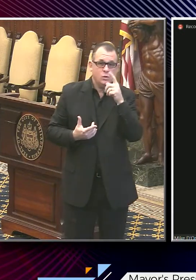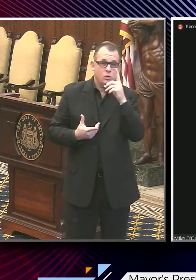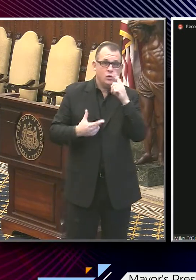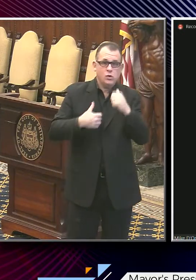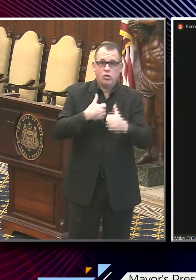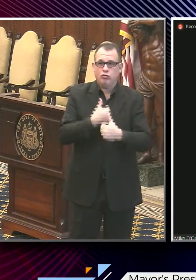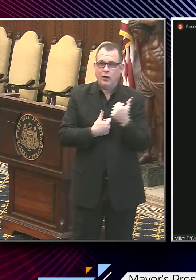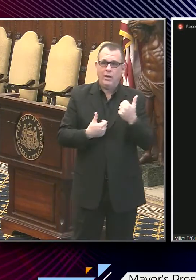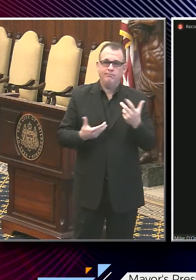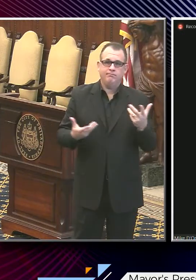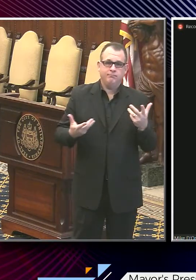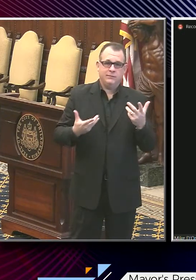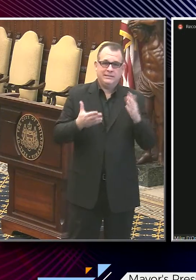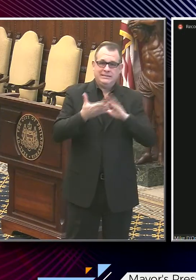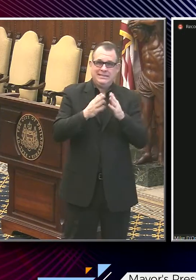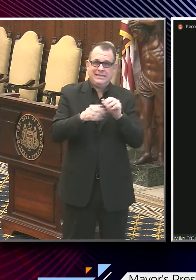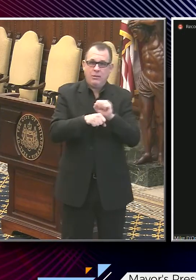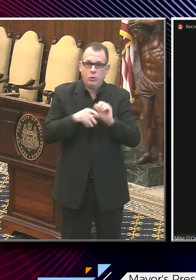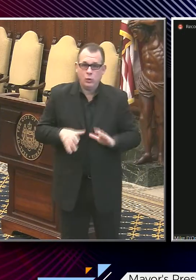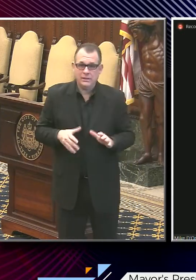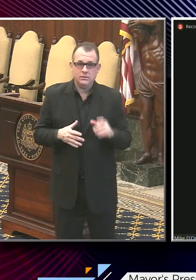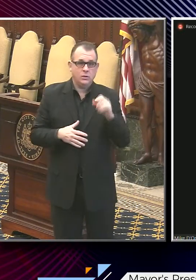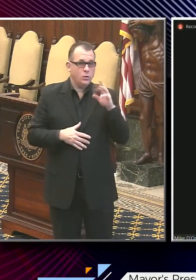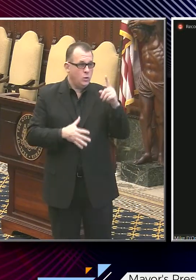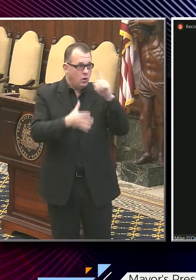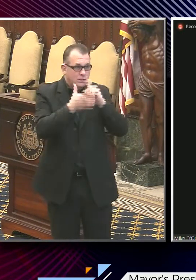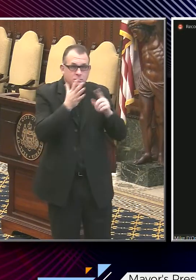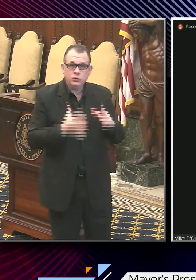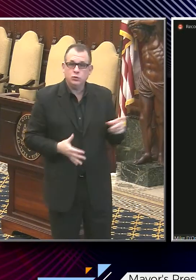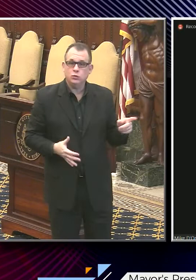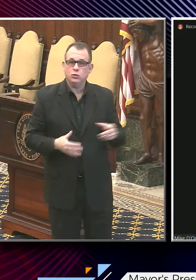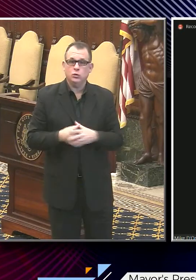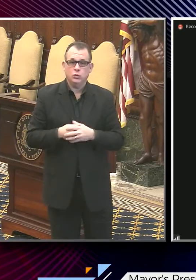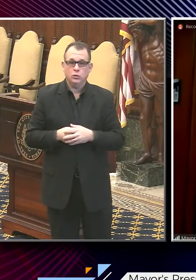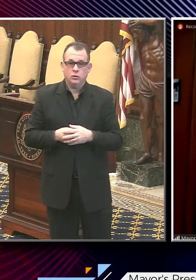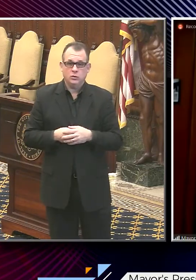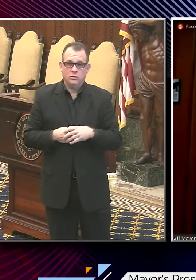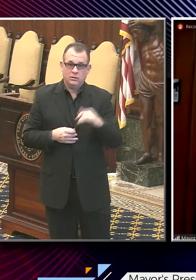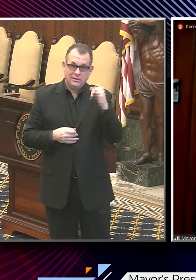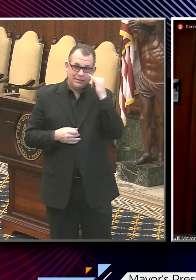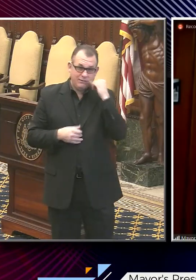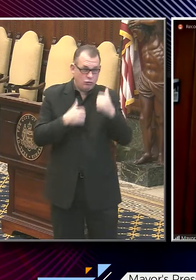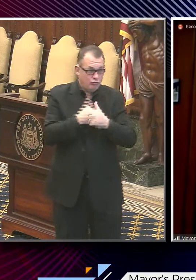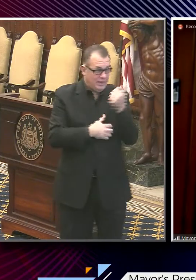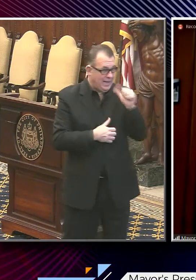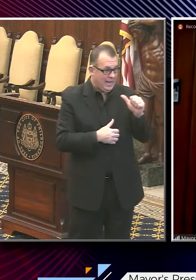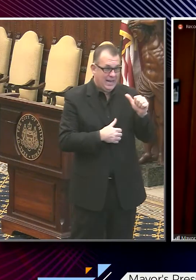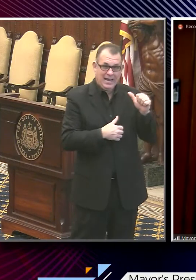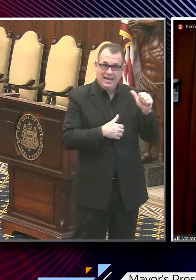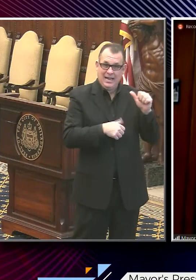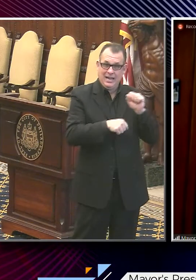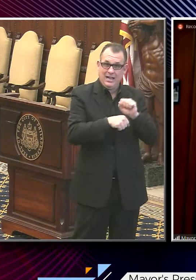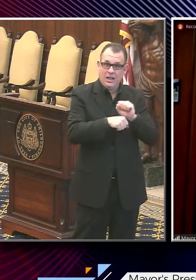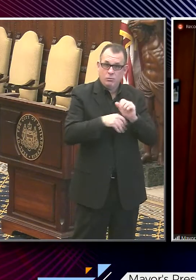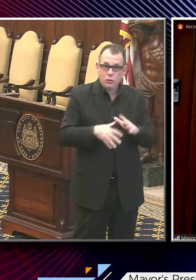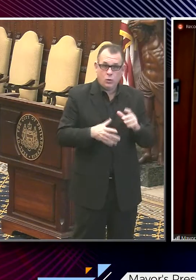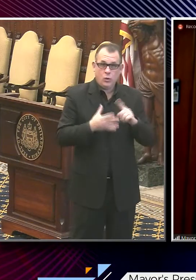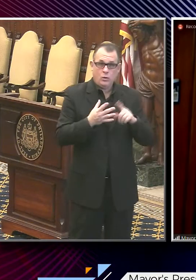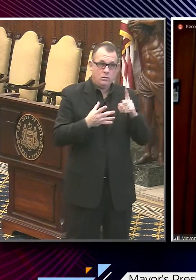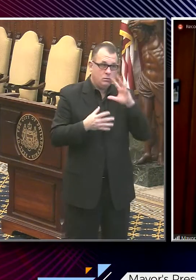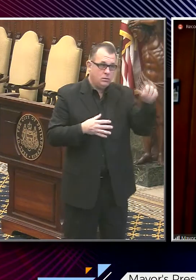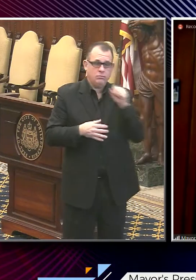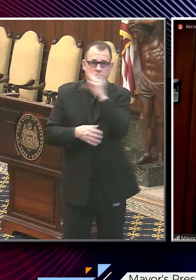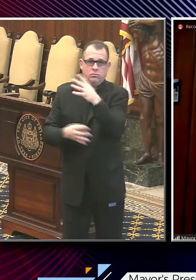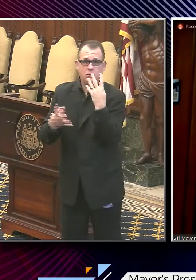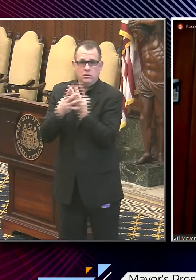do threaten, city employees or inspectors who are just trying to do stuff? If you threaten a city employee, you're going to get